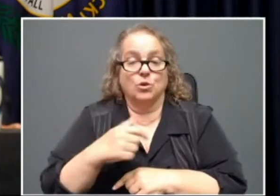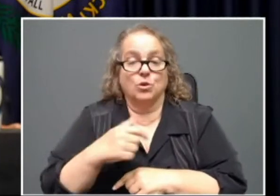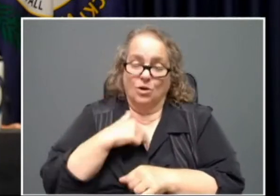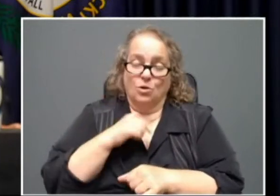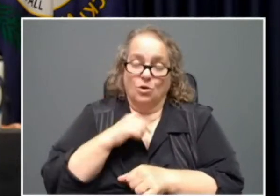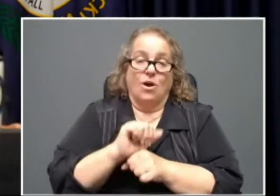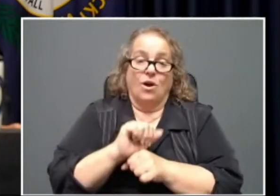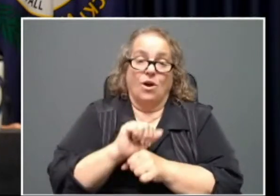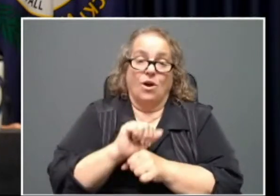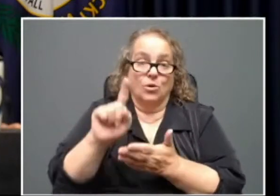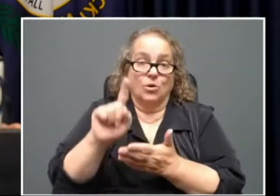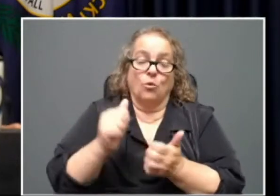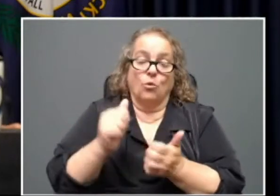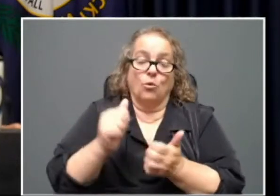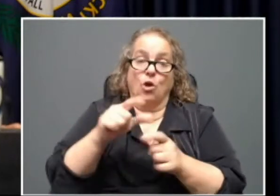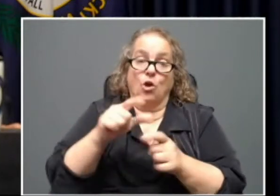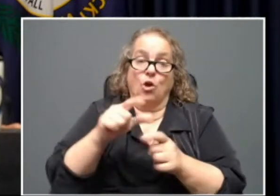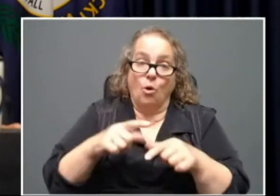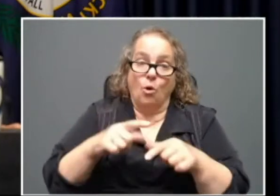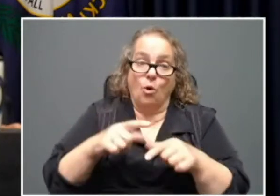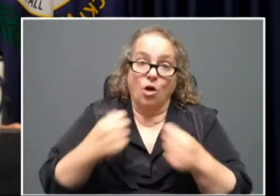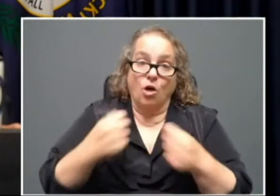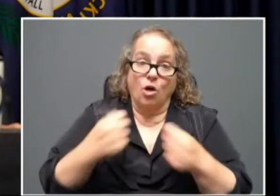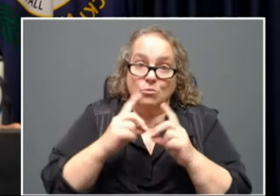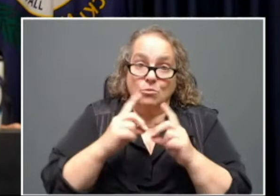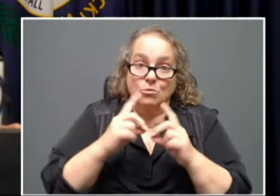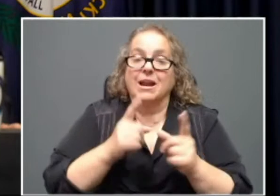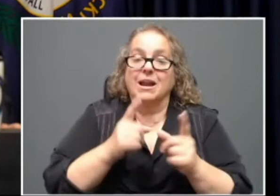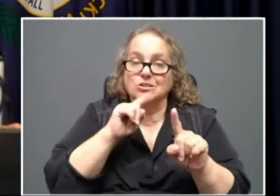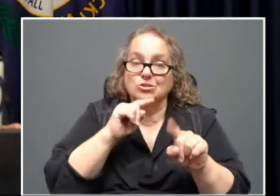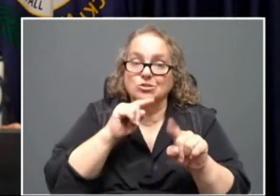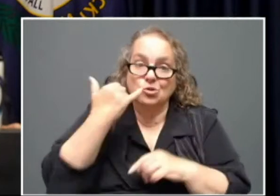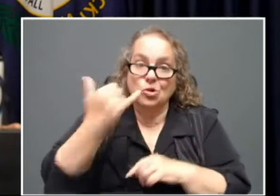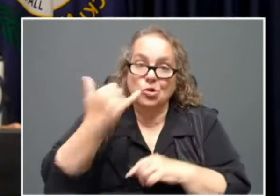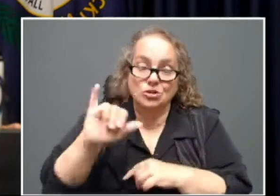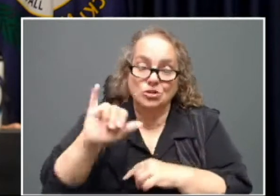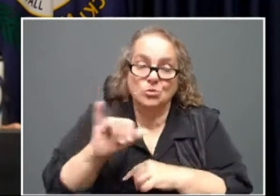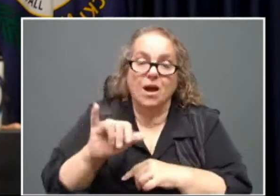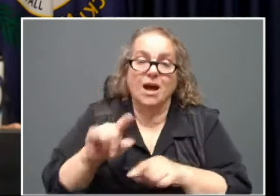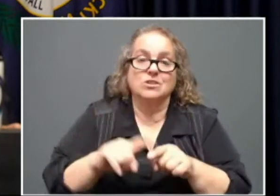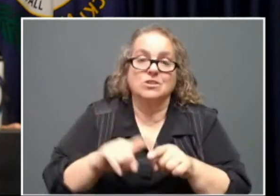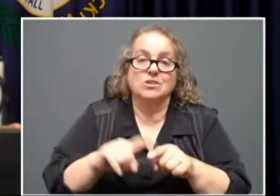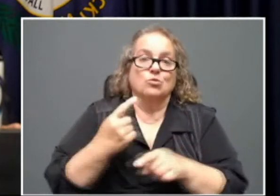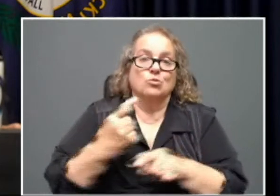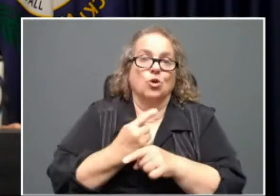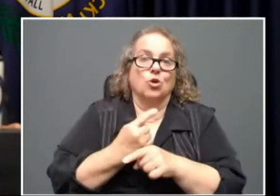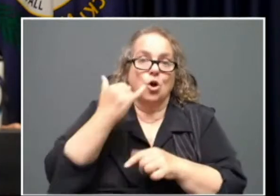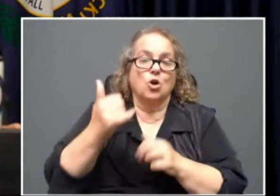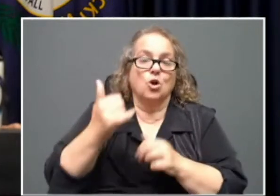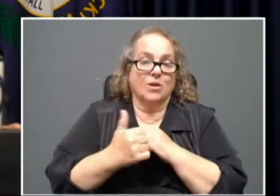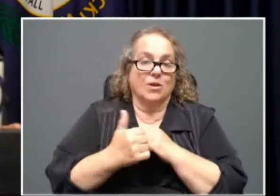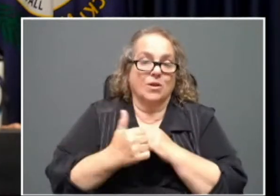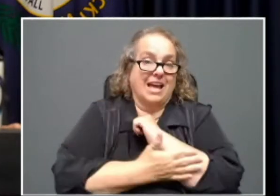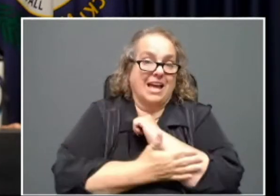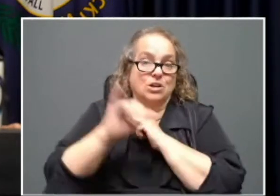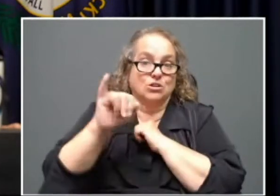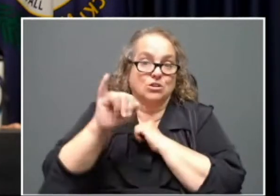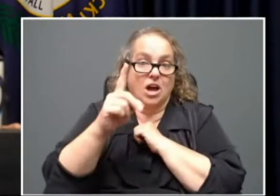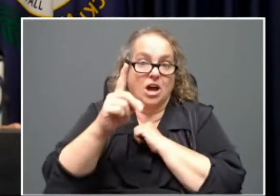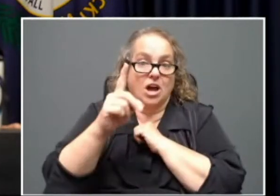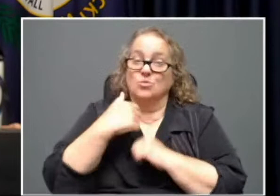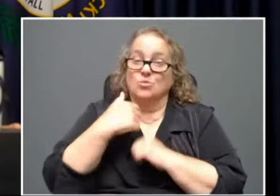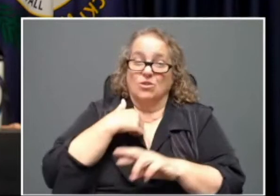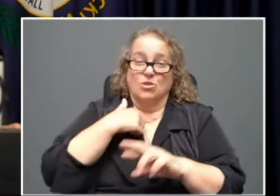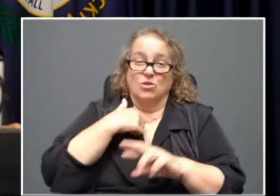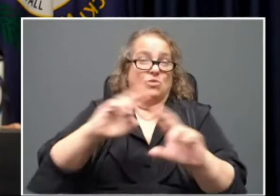health departments, answering calls as well as regular calls with our county judges. We stand ready to help with